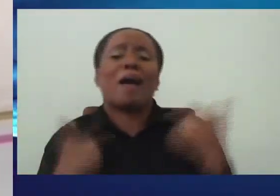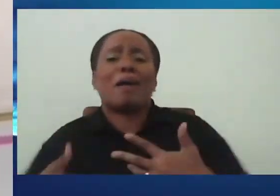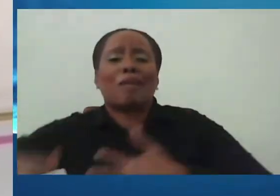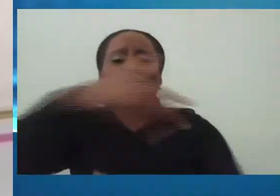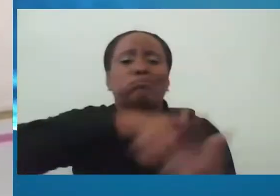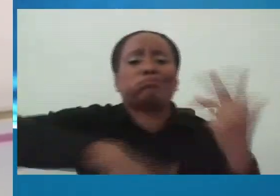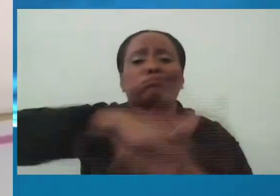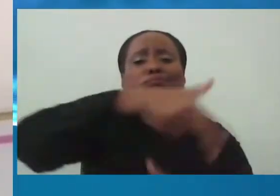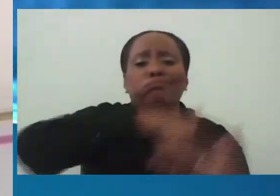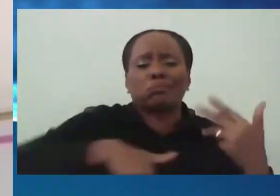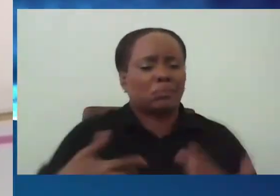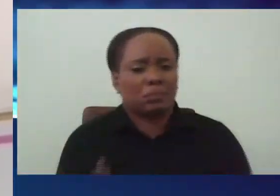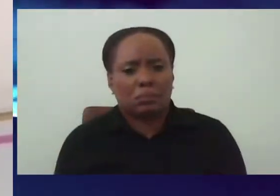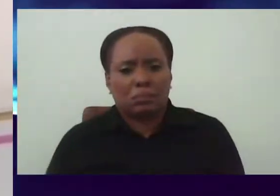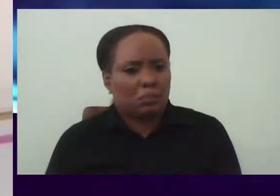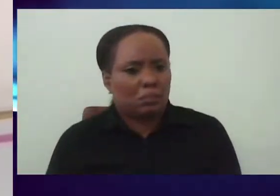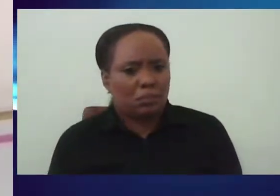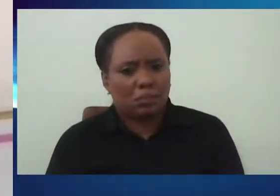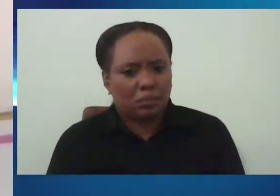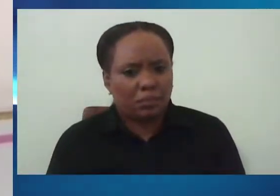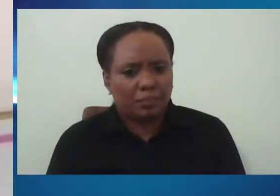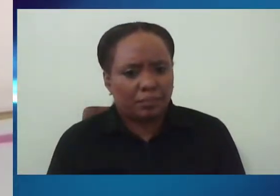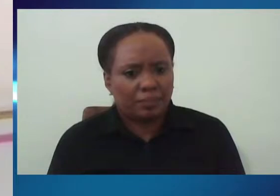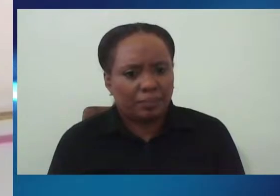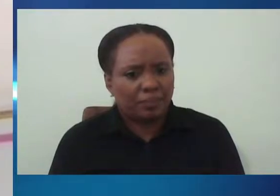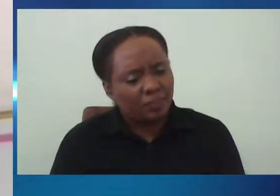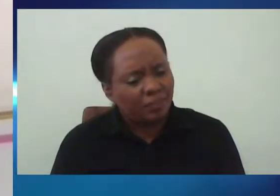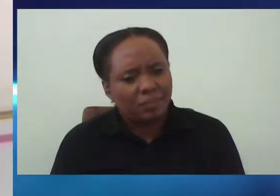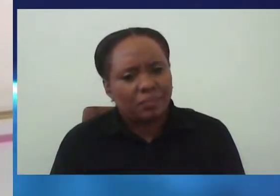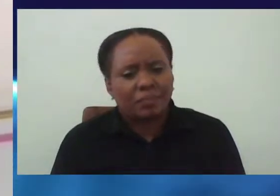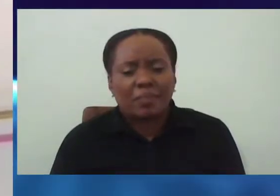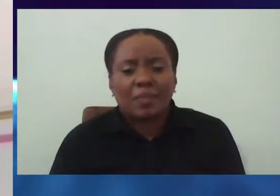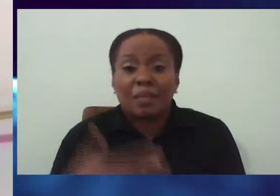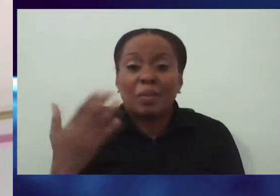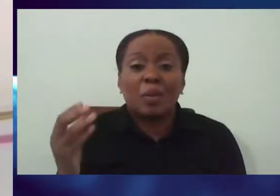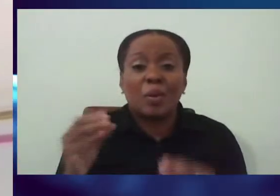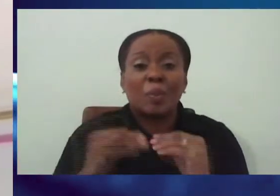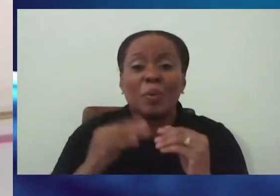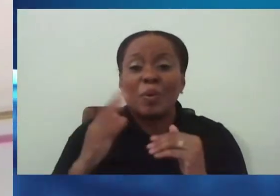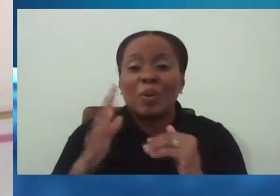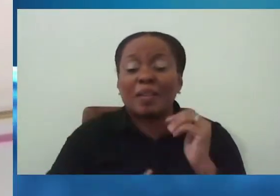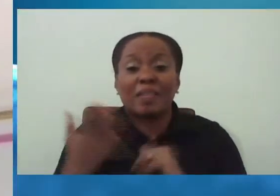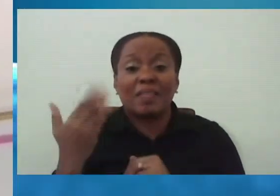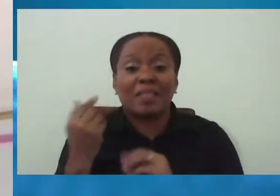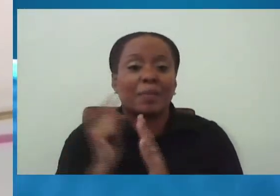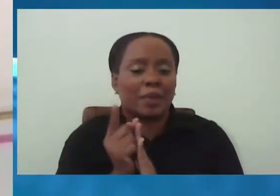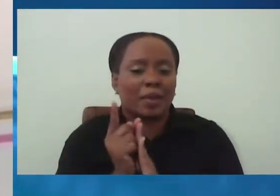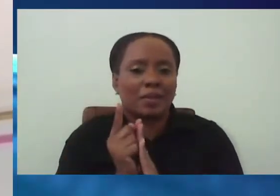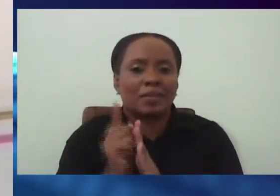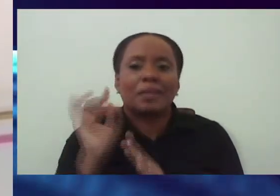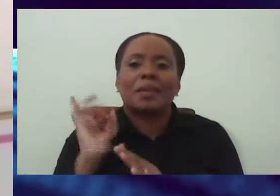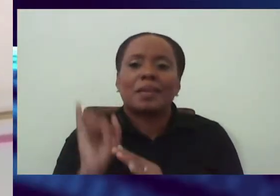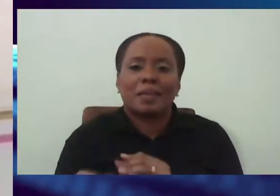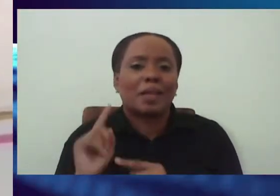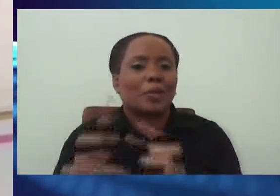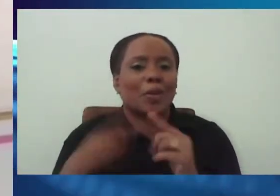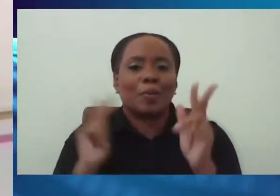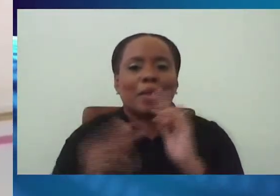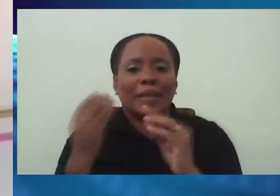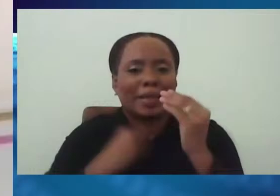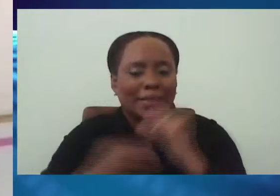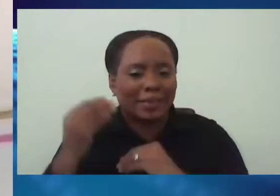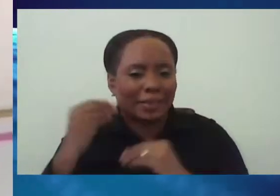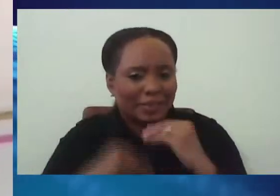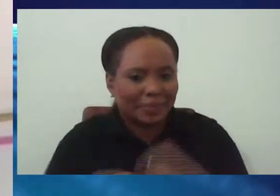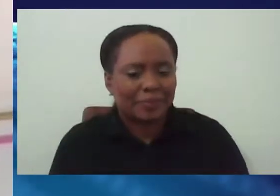important. When am I going to be around the person for 15 minutes or more without wearing my mask? etc. And that's what I wanted to add in there. So we